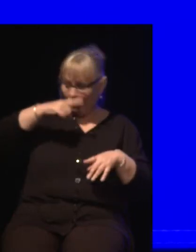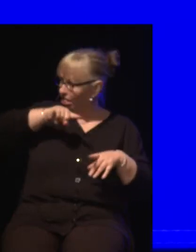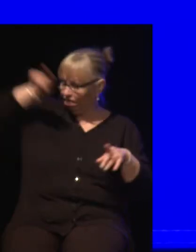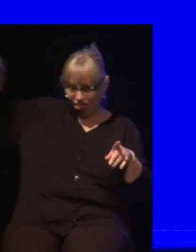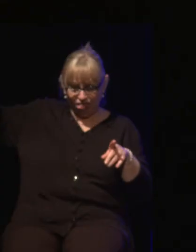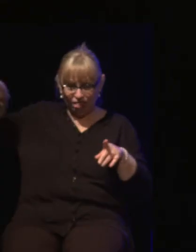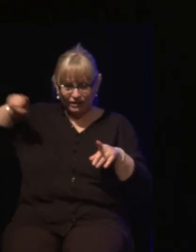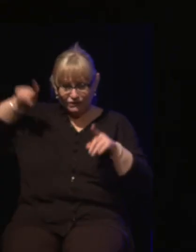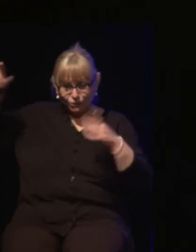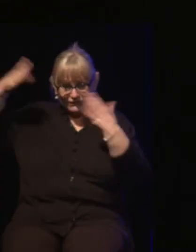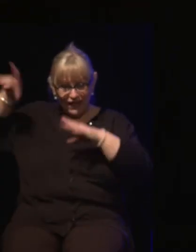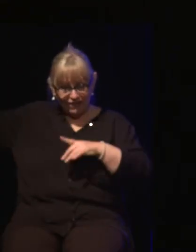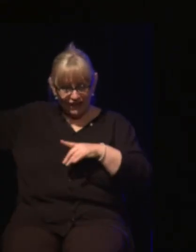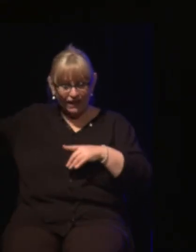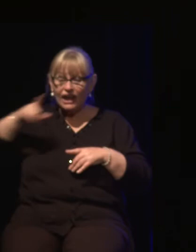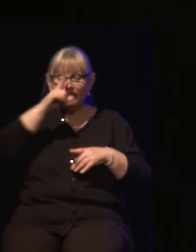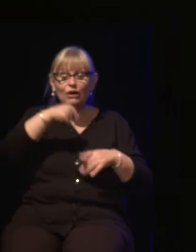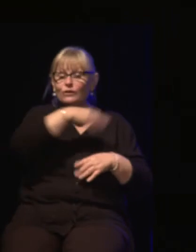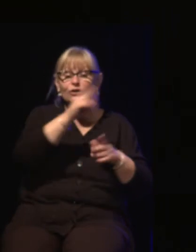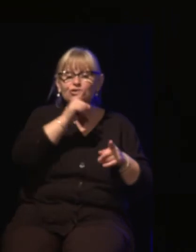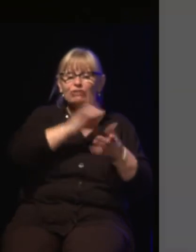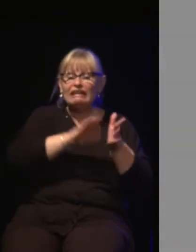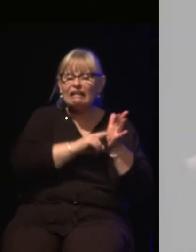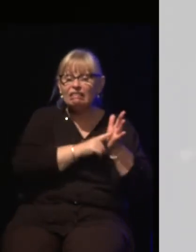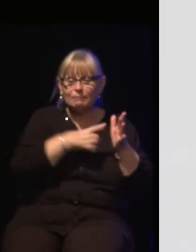Springs lifestyle. They could have just gone to Red Hill.